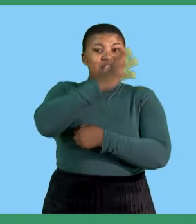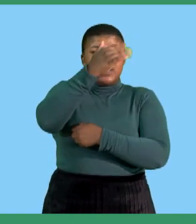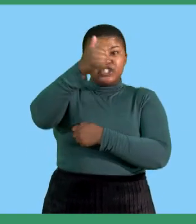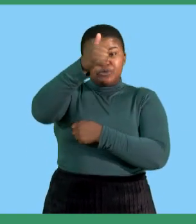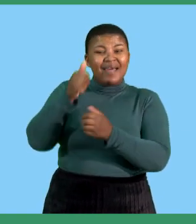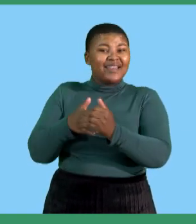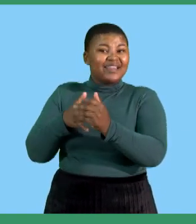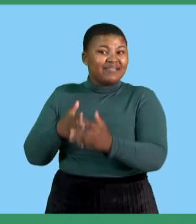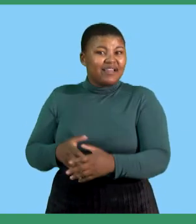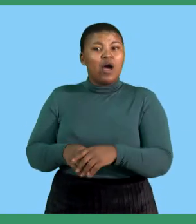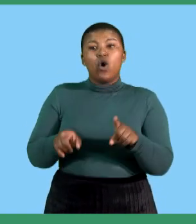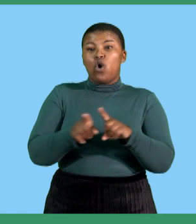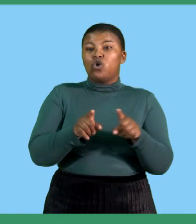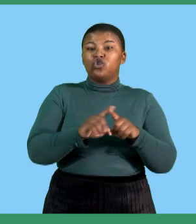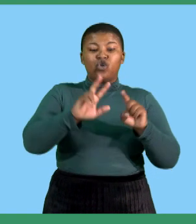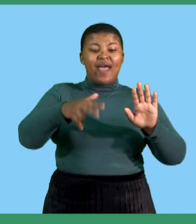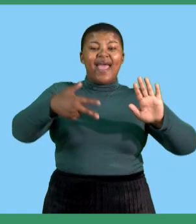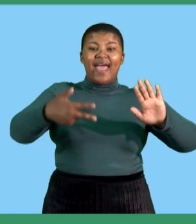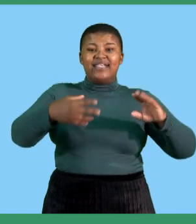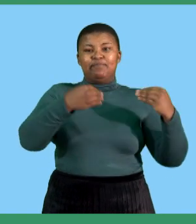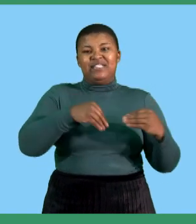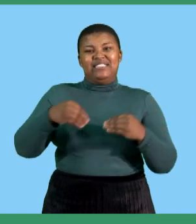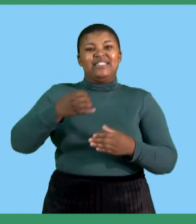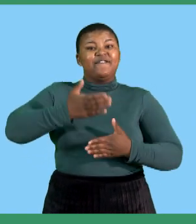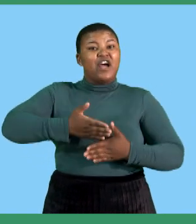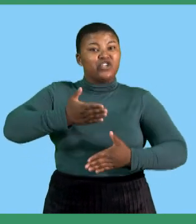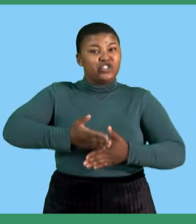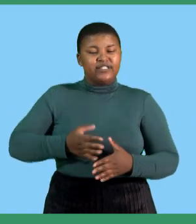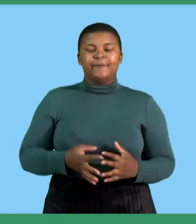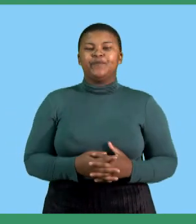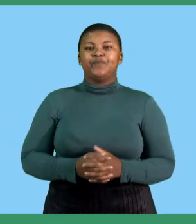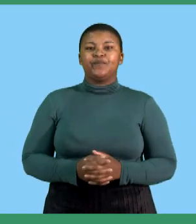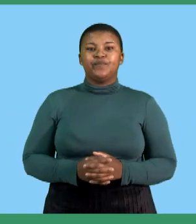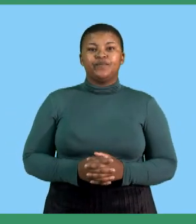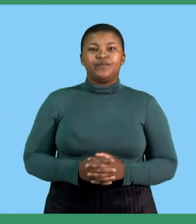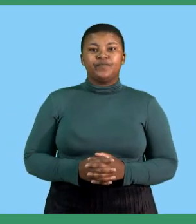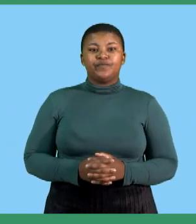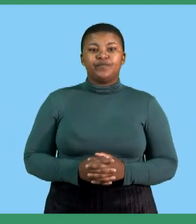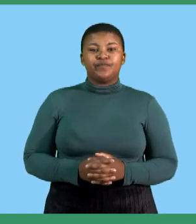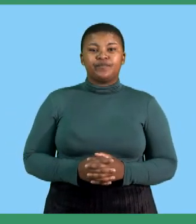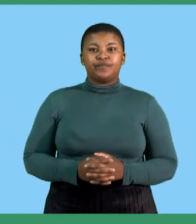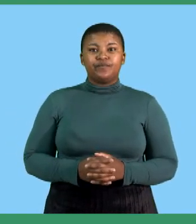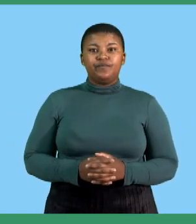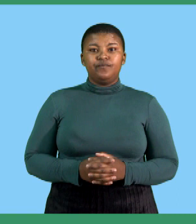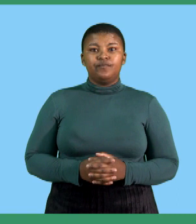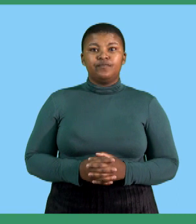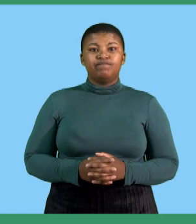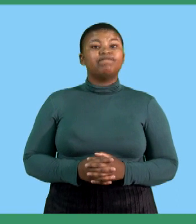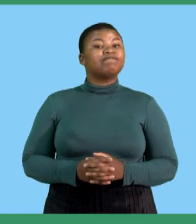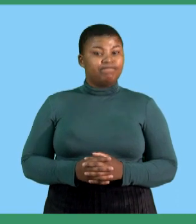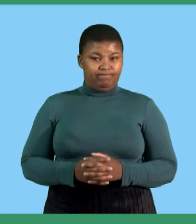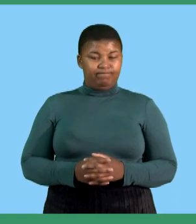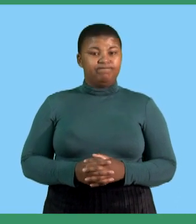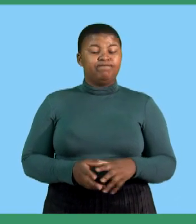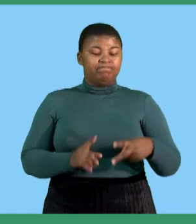also our management and leadership, and our 8 business functions. Our second environment,